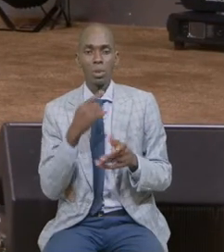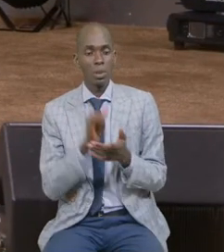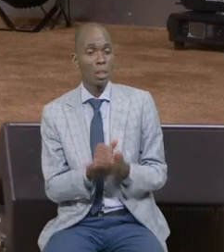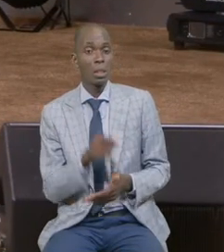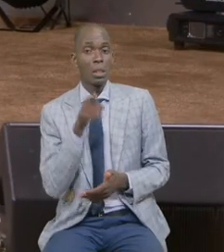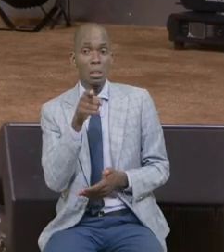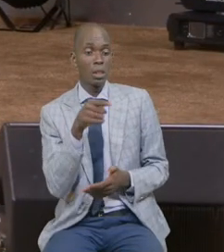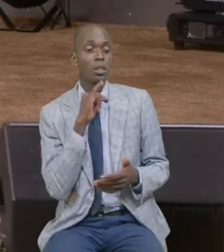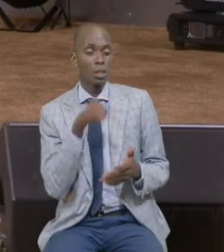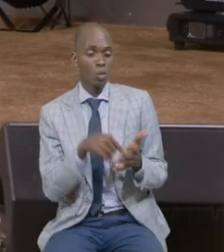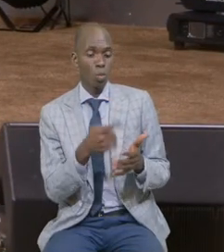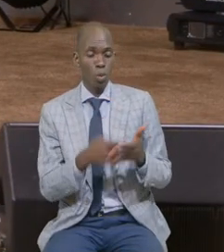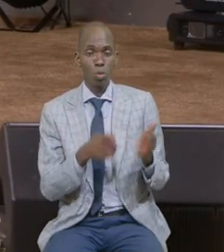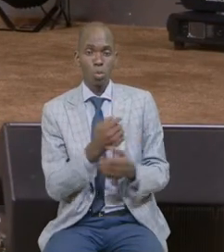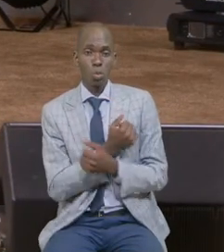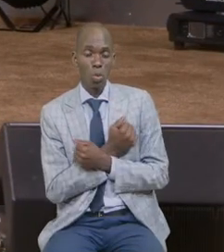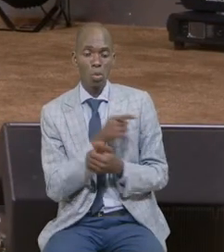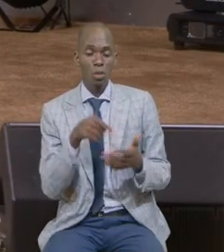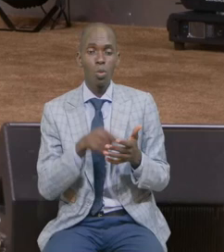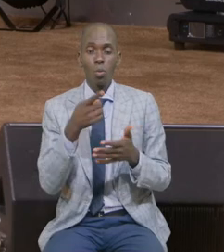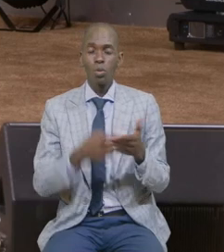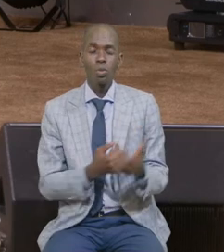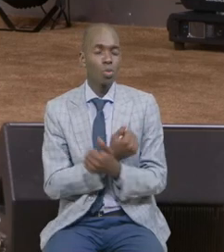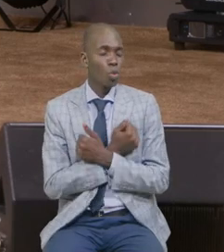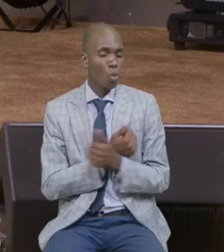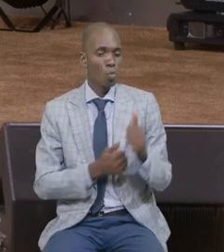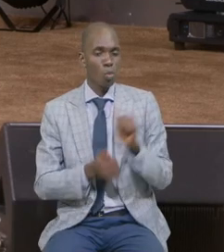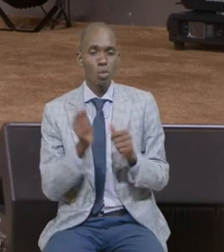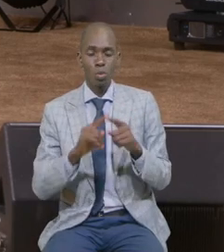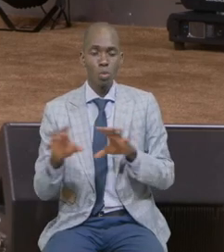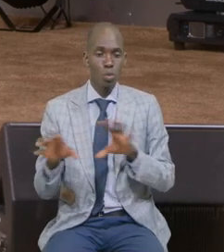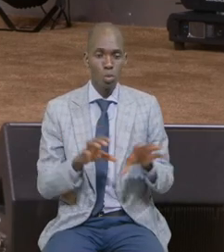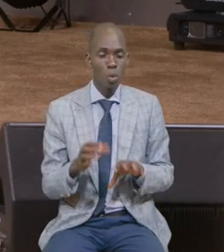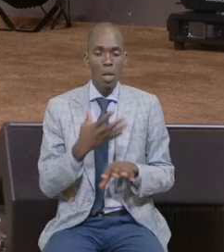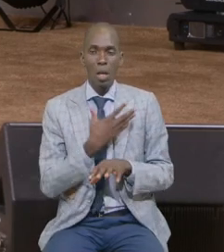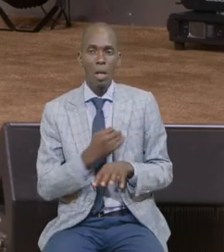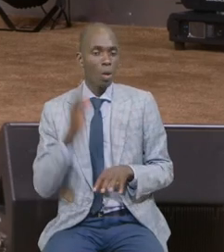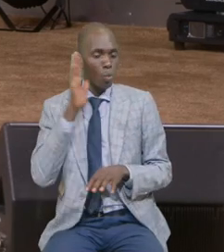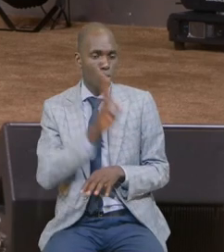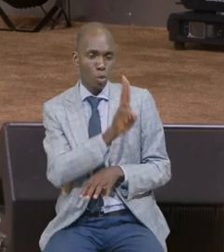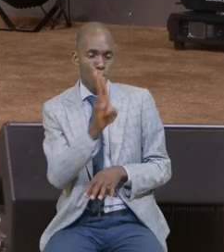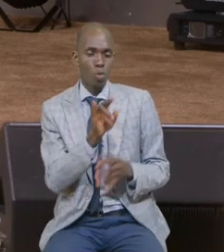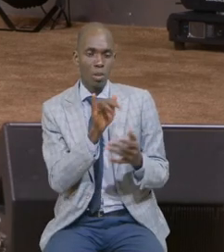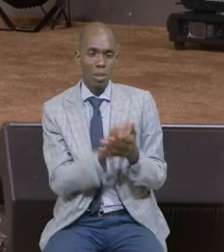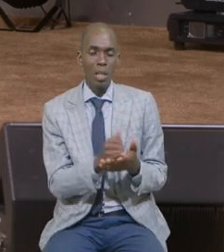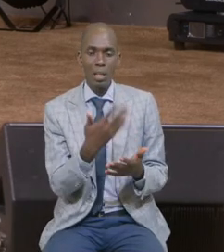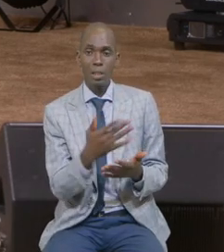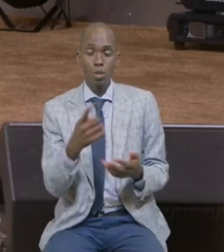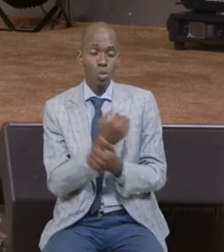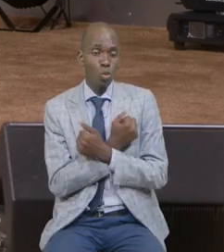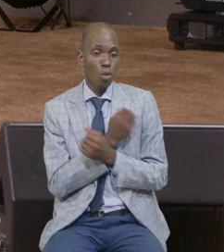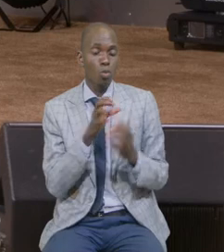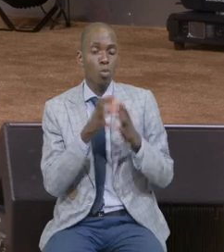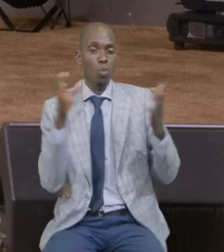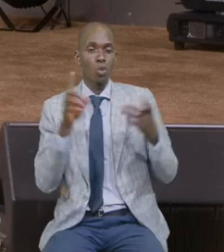deal without. And since you cannot deal without this, then the aim at that thing to pull you and pull you